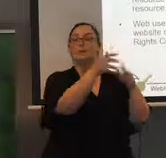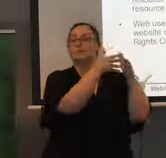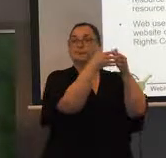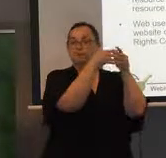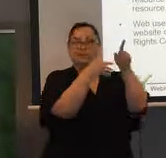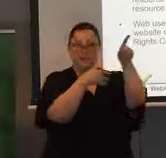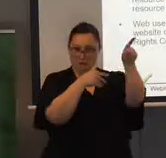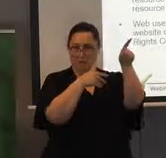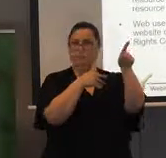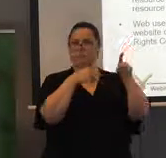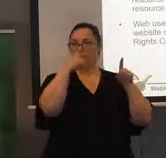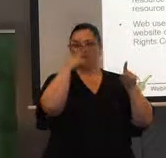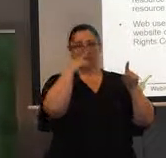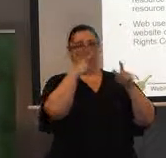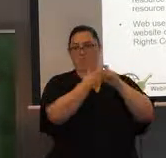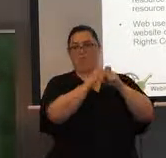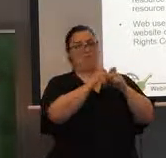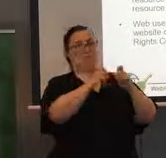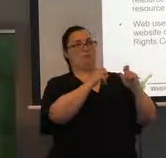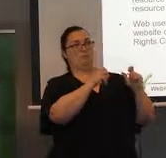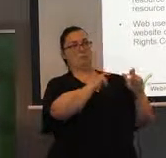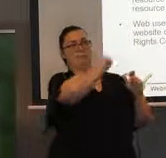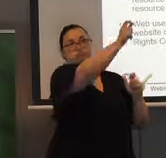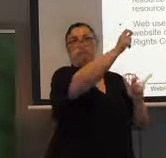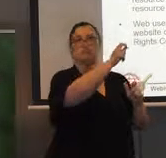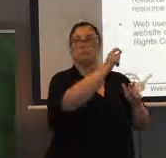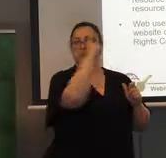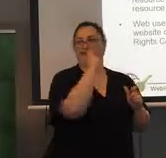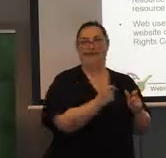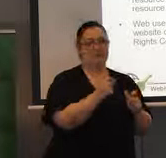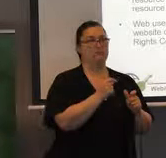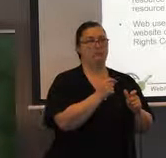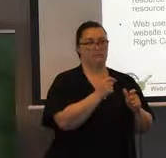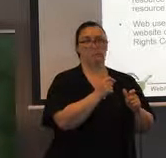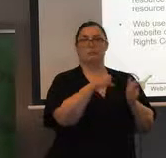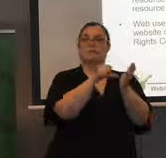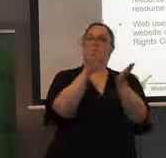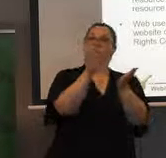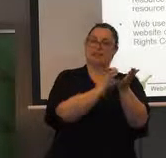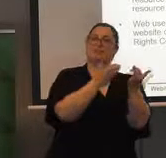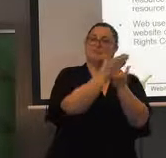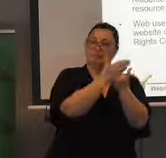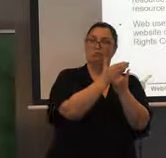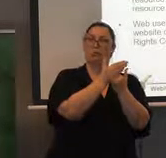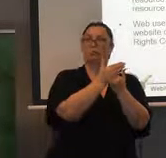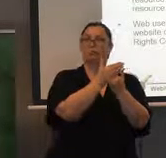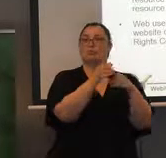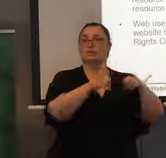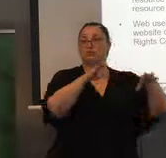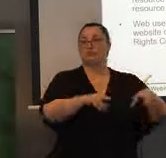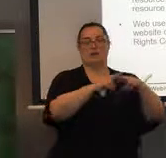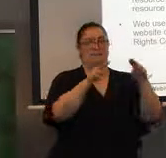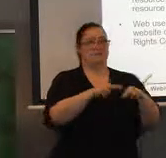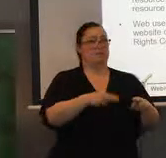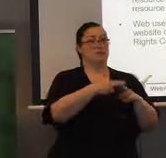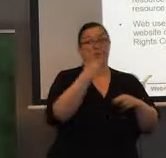United States. If somebody has a problem with your website there, they simply sue you, and a lot of that is funded by the American Federation for the